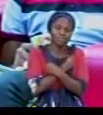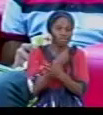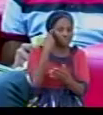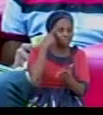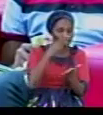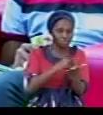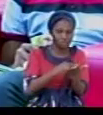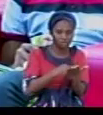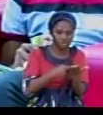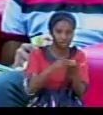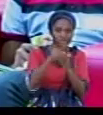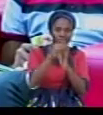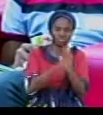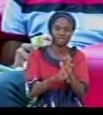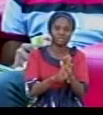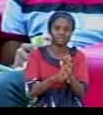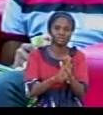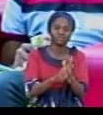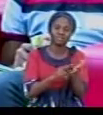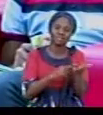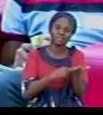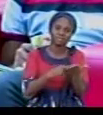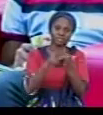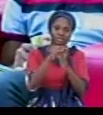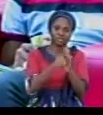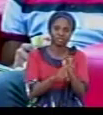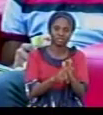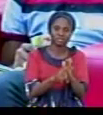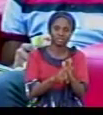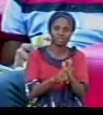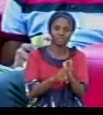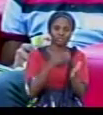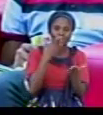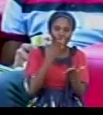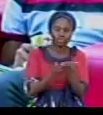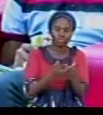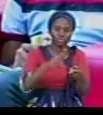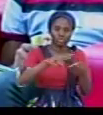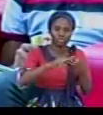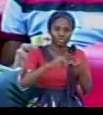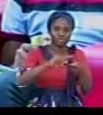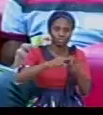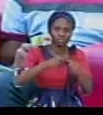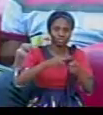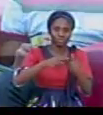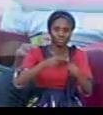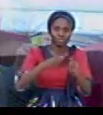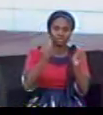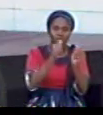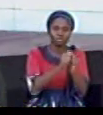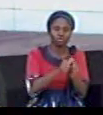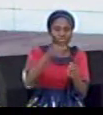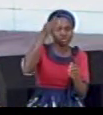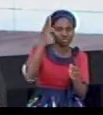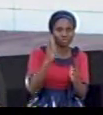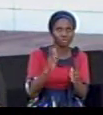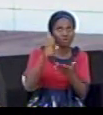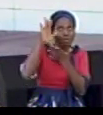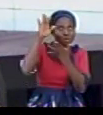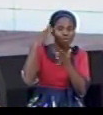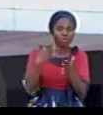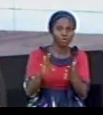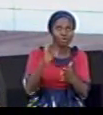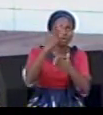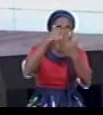righteousness. And righteousness, unbroken relationship with God, hope of heaven, pure